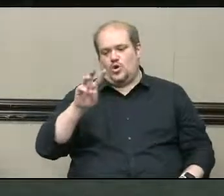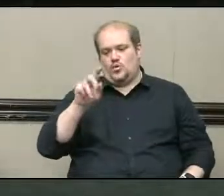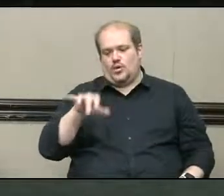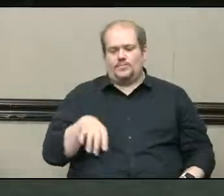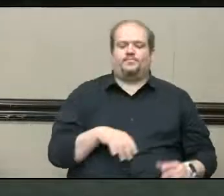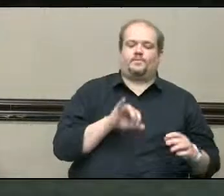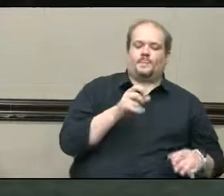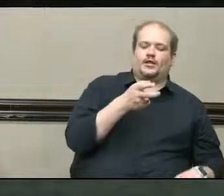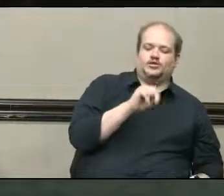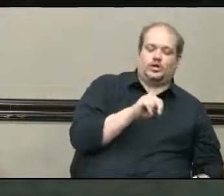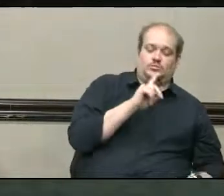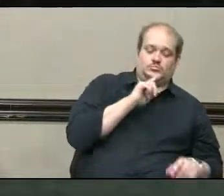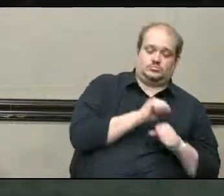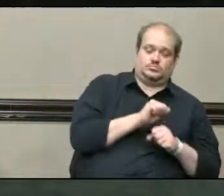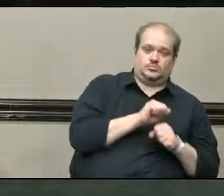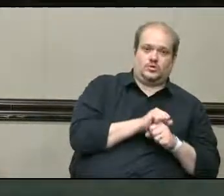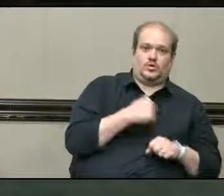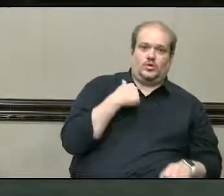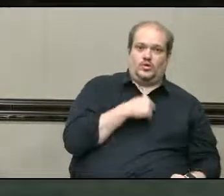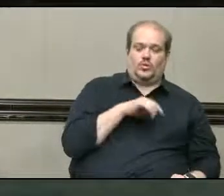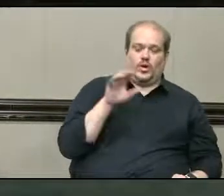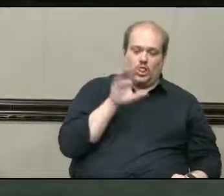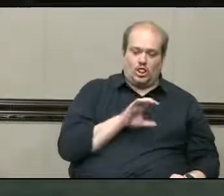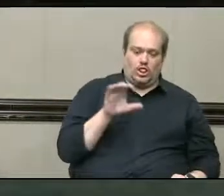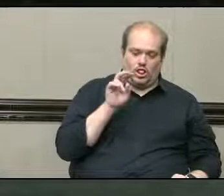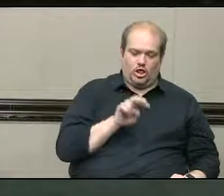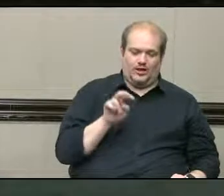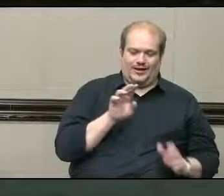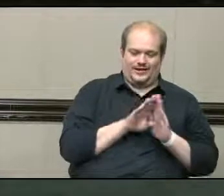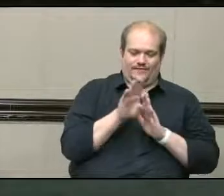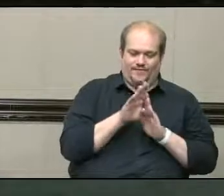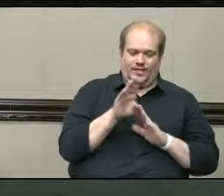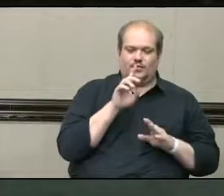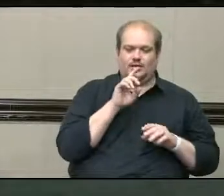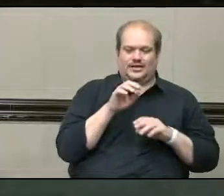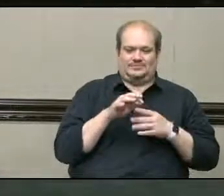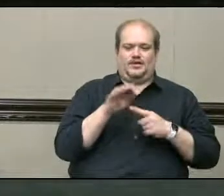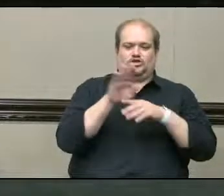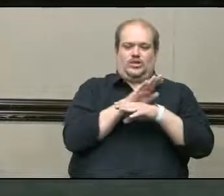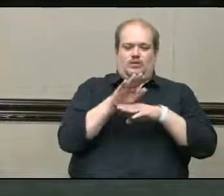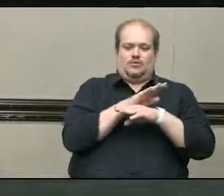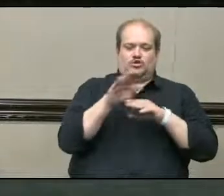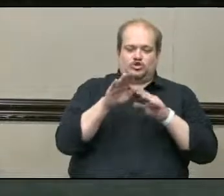Yeah, certainly we look at a development, especially commercial type developments.